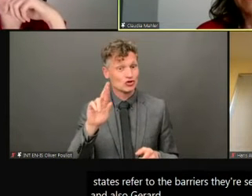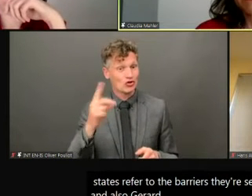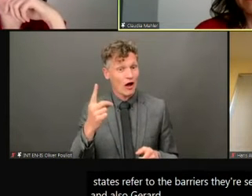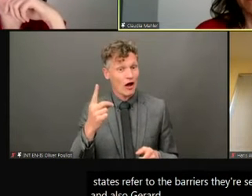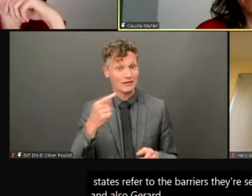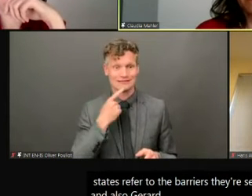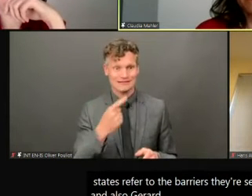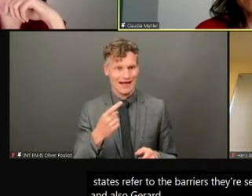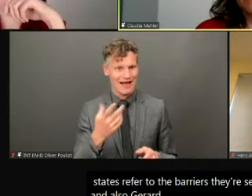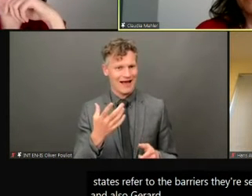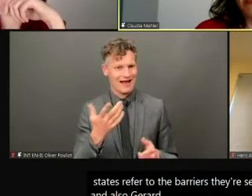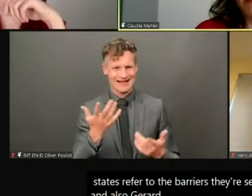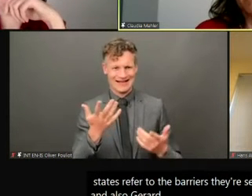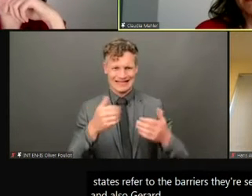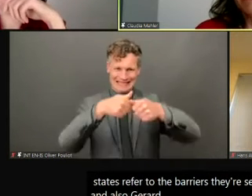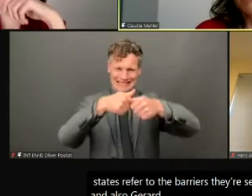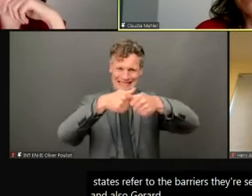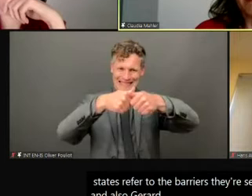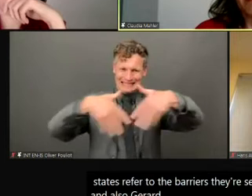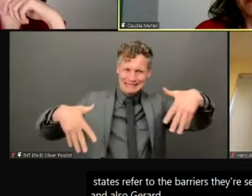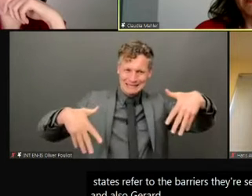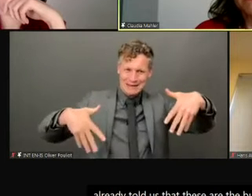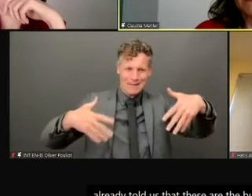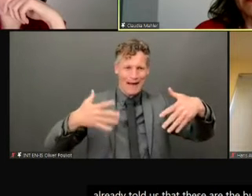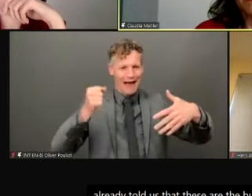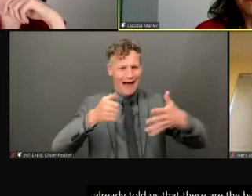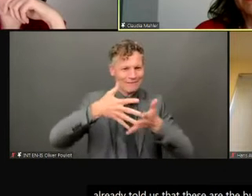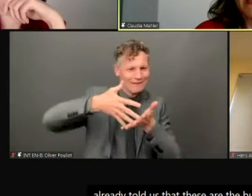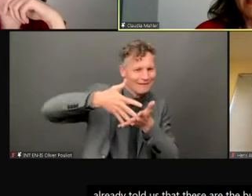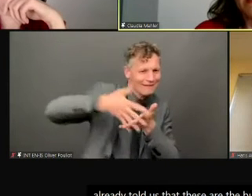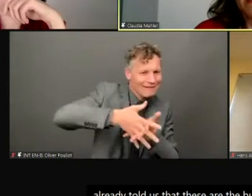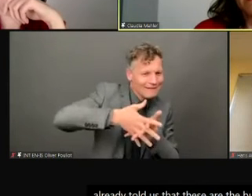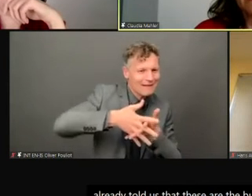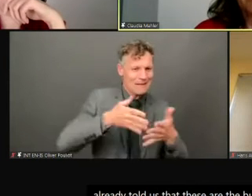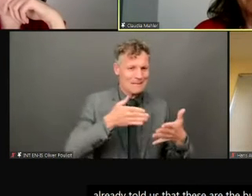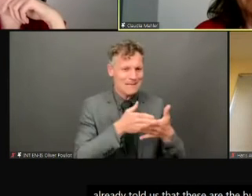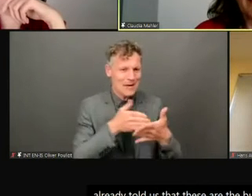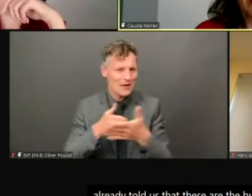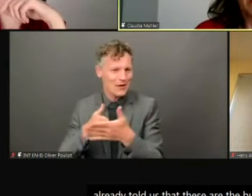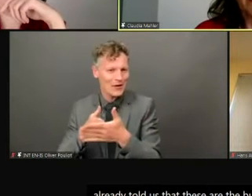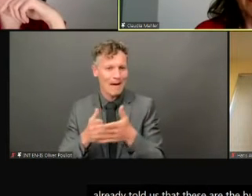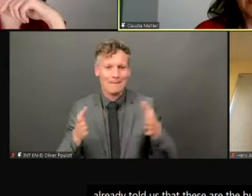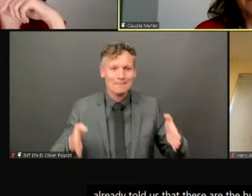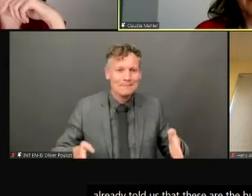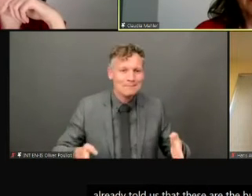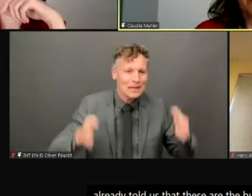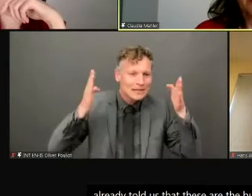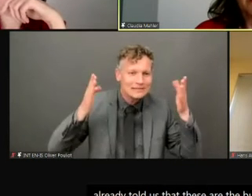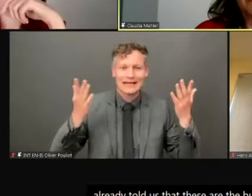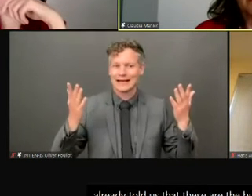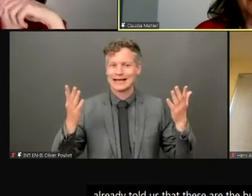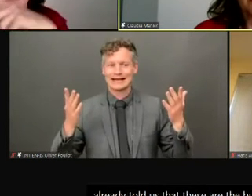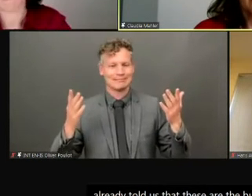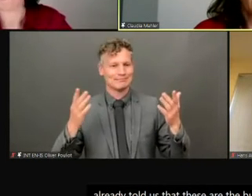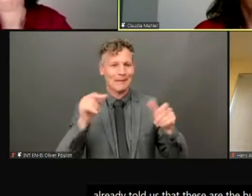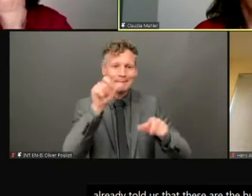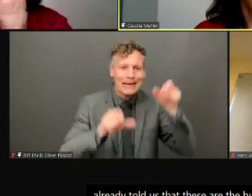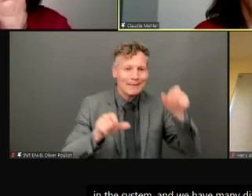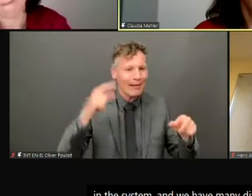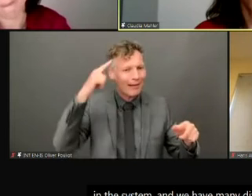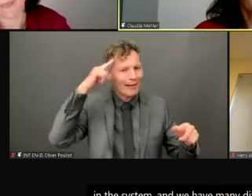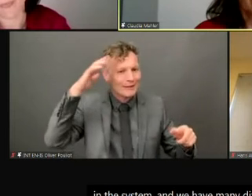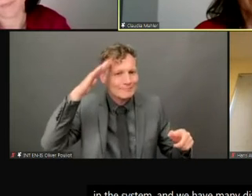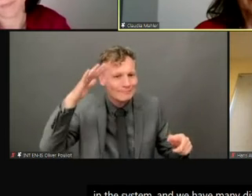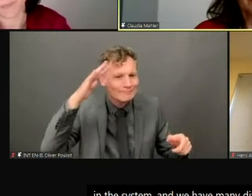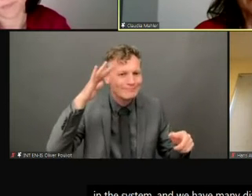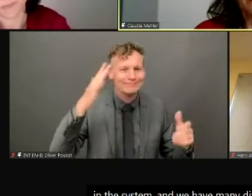are in the system. So we have many different barriers, and I would say that a specific convention which has a